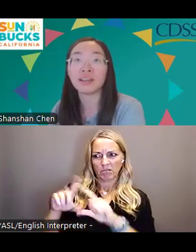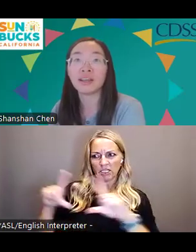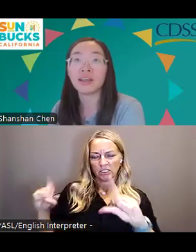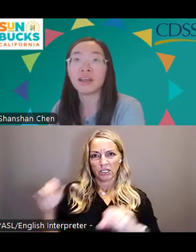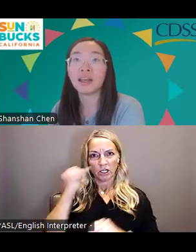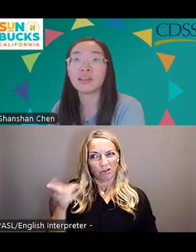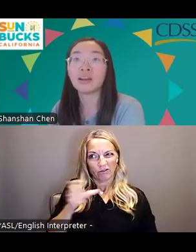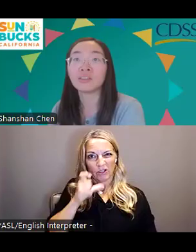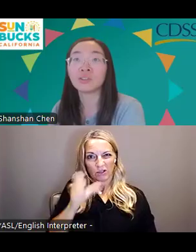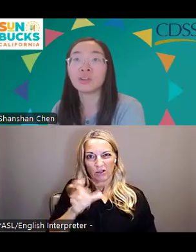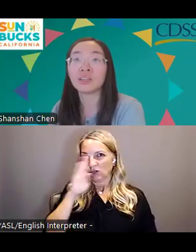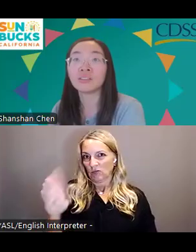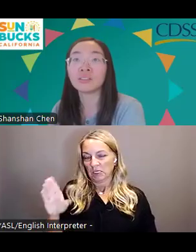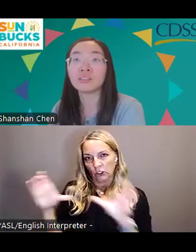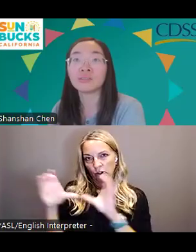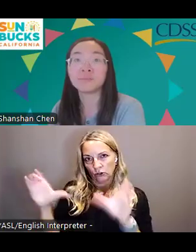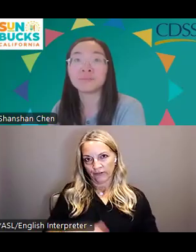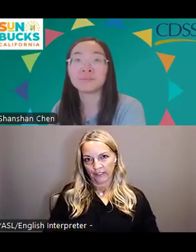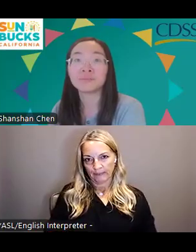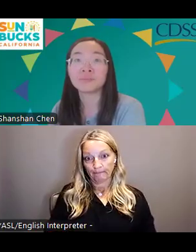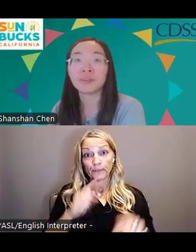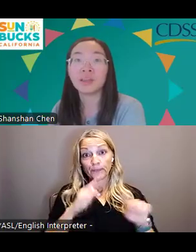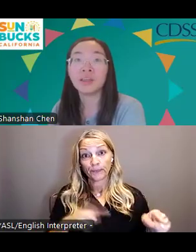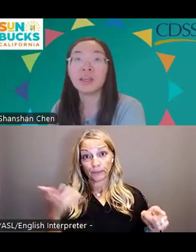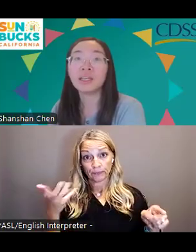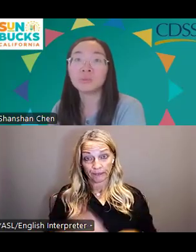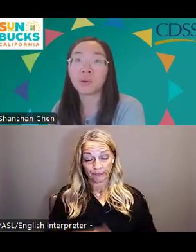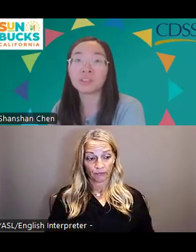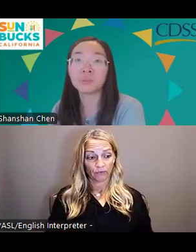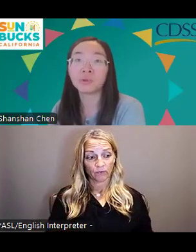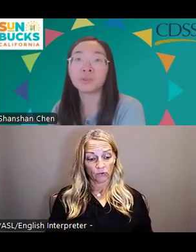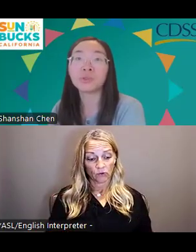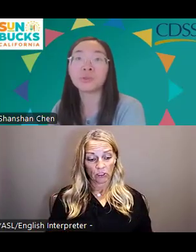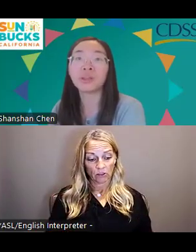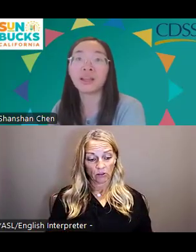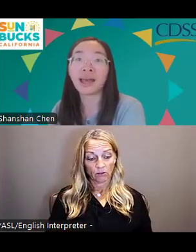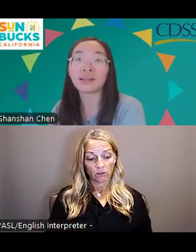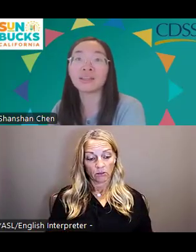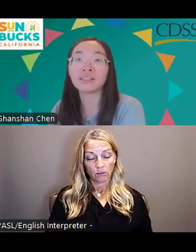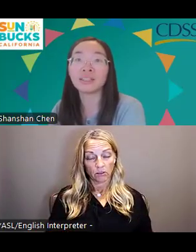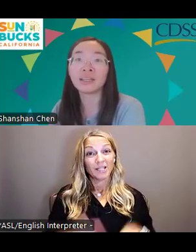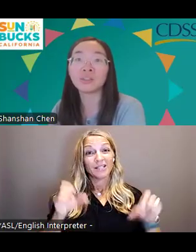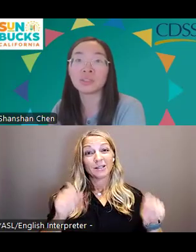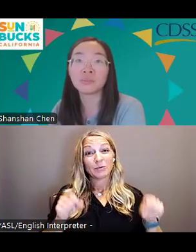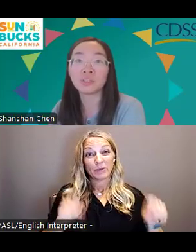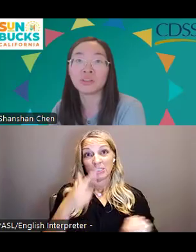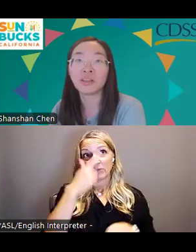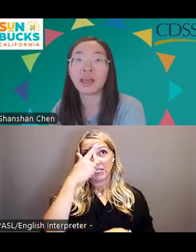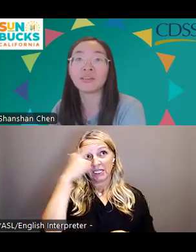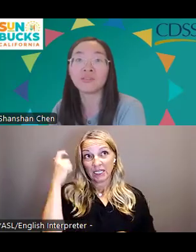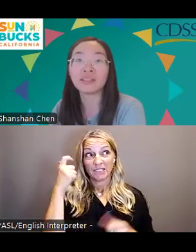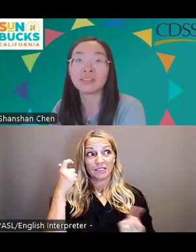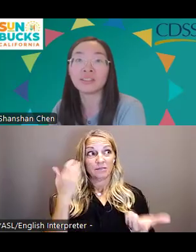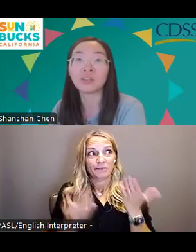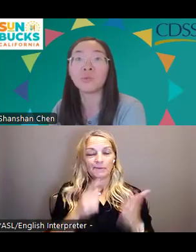certified? And the answer is, it is possible due to the lag in data